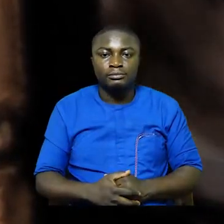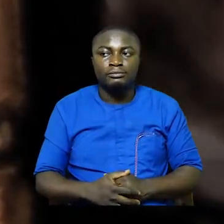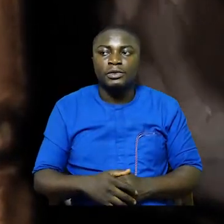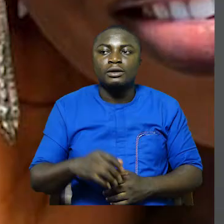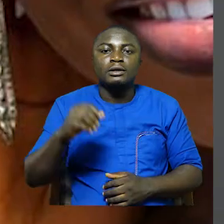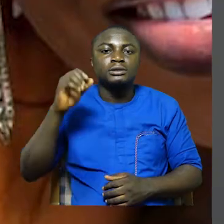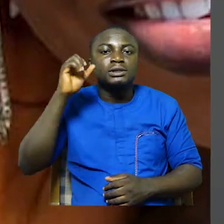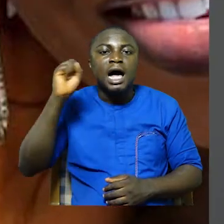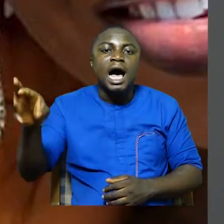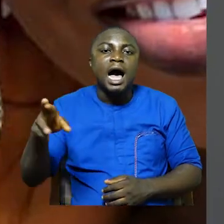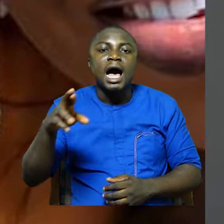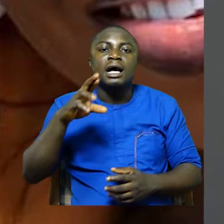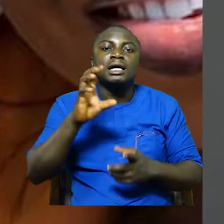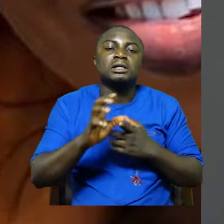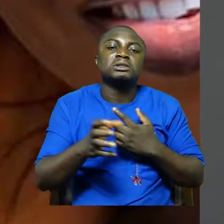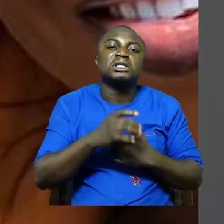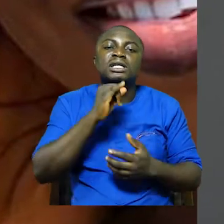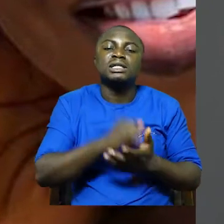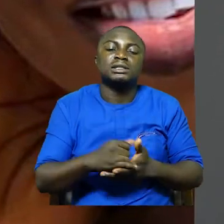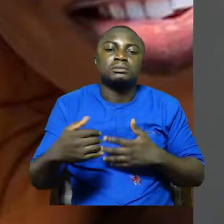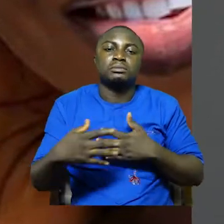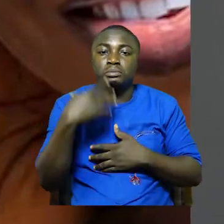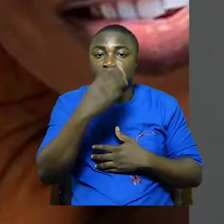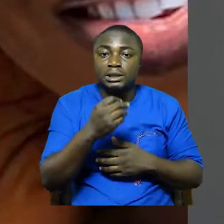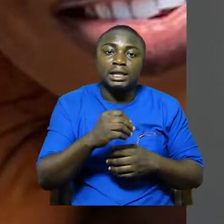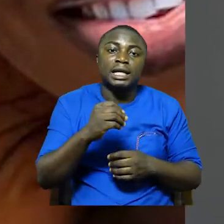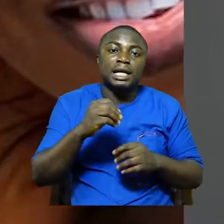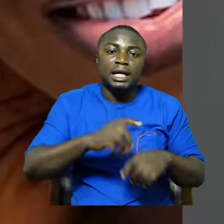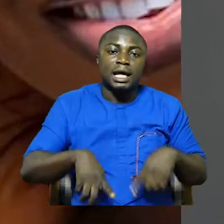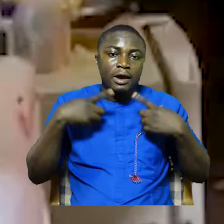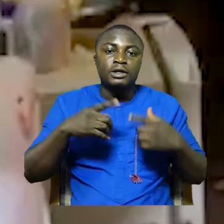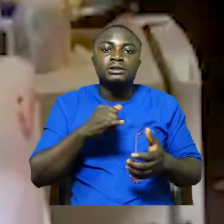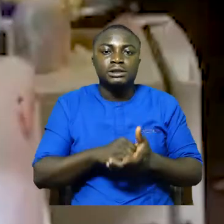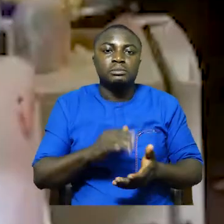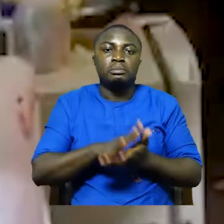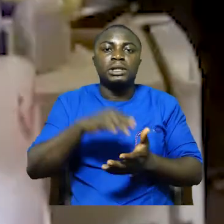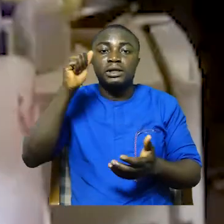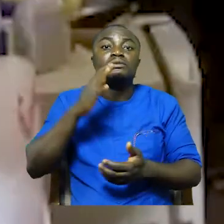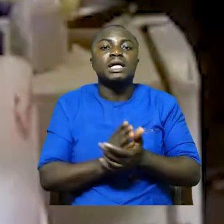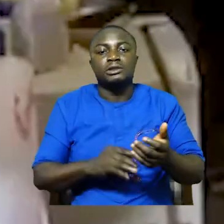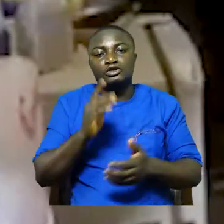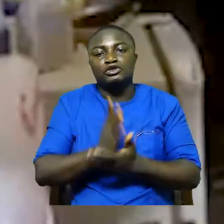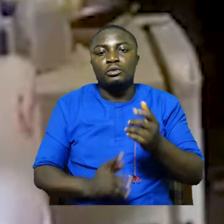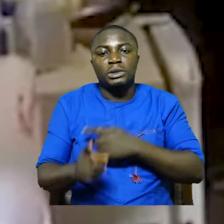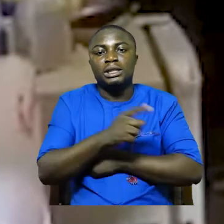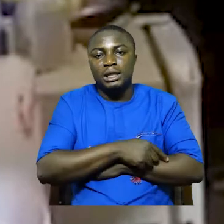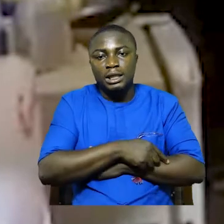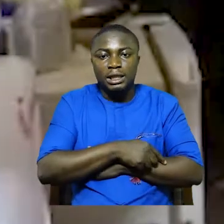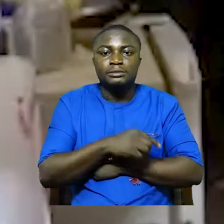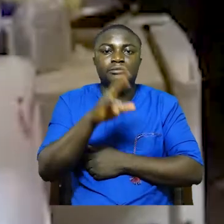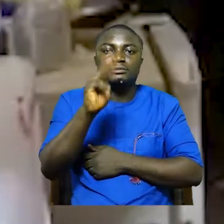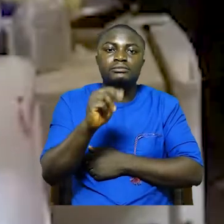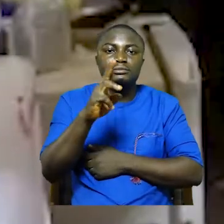Sonia's gaze is towards the brighter side of life. She believes in miracles, that